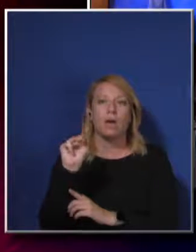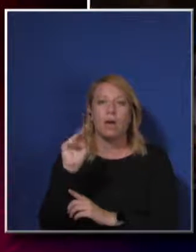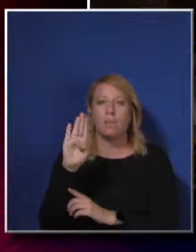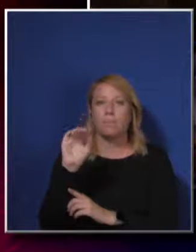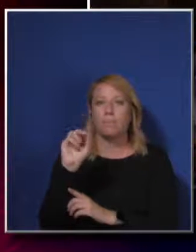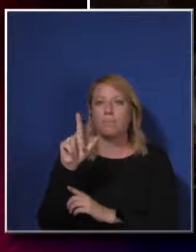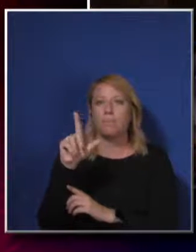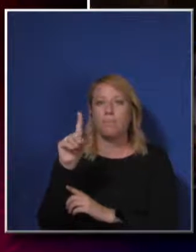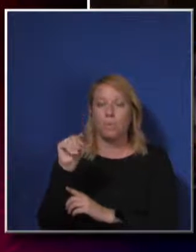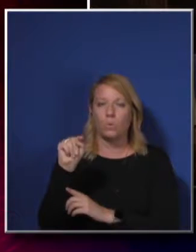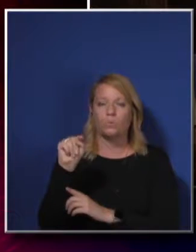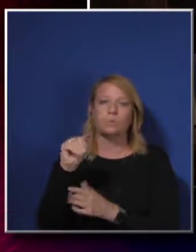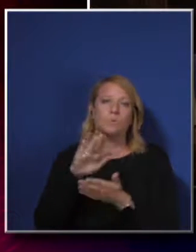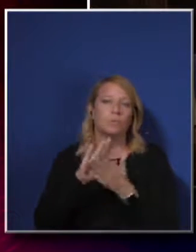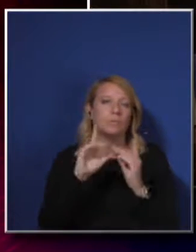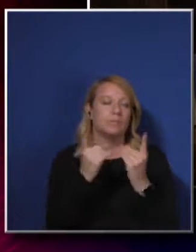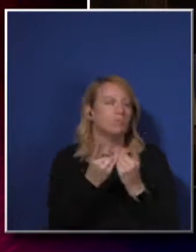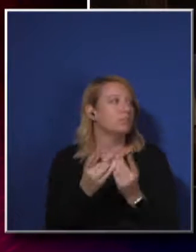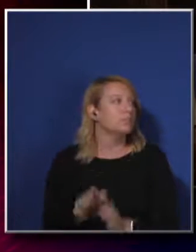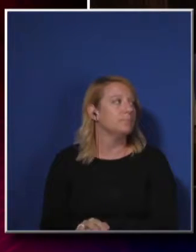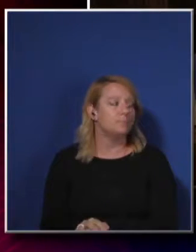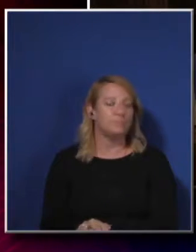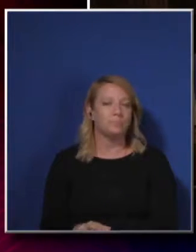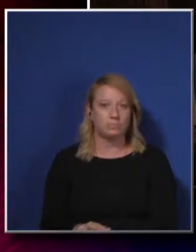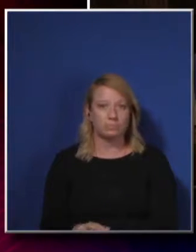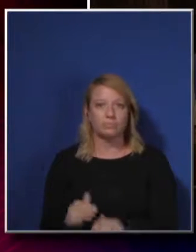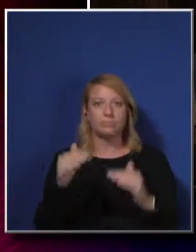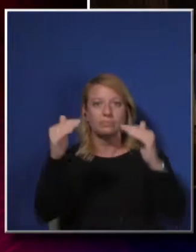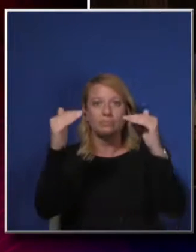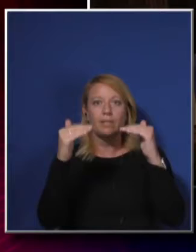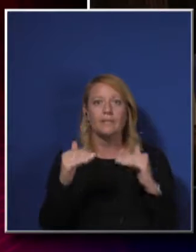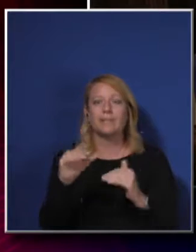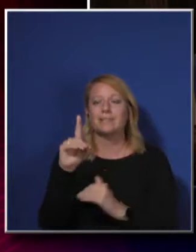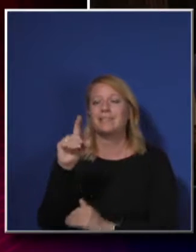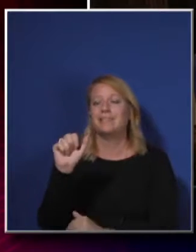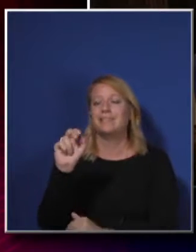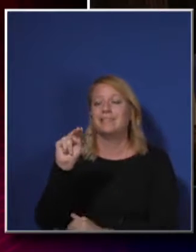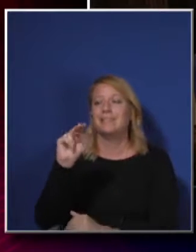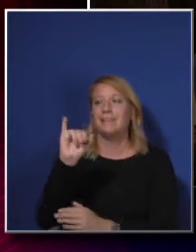Thank you. Next person to speak, Danny Lawrence.